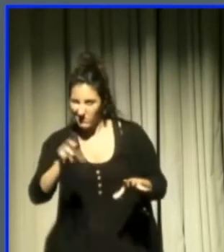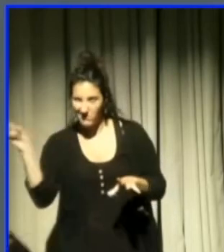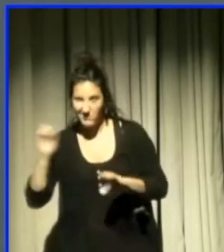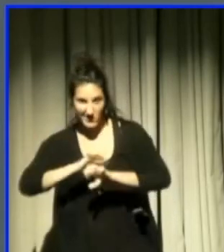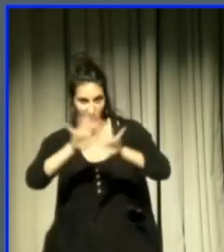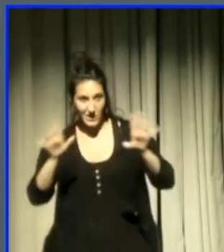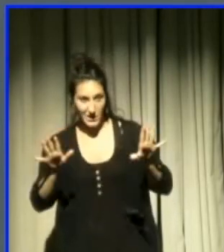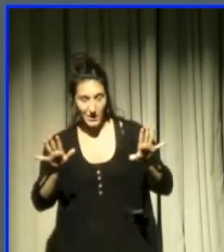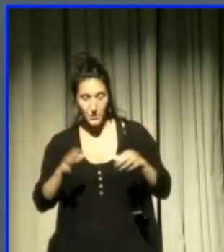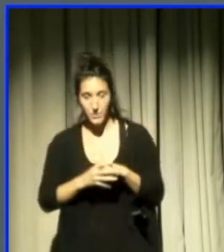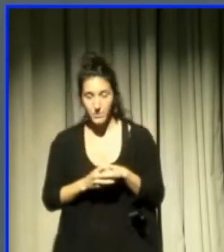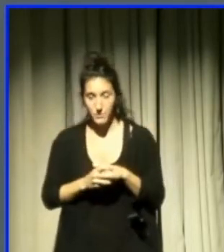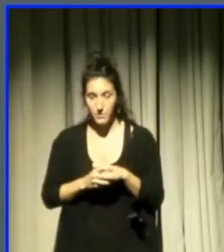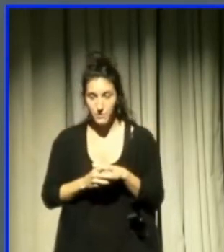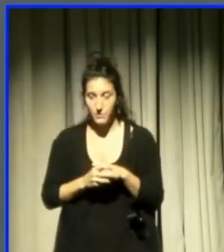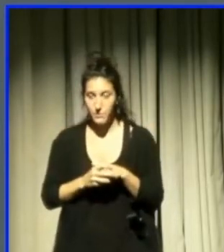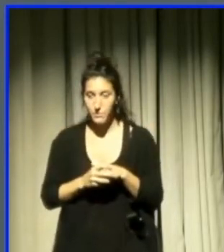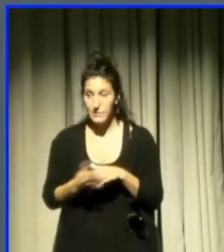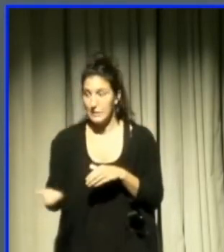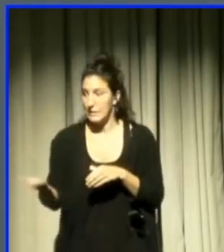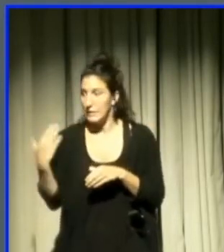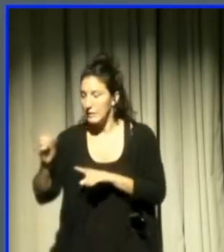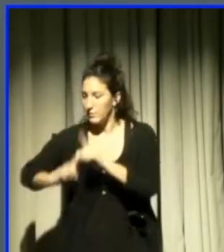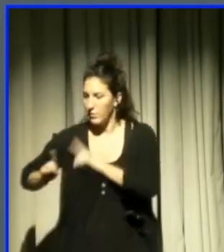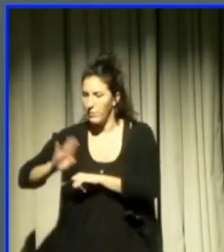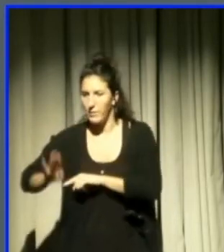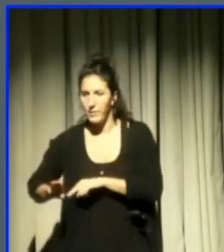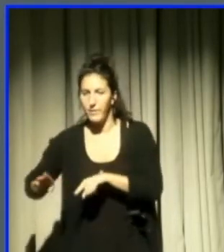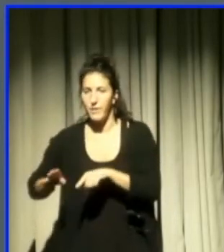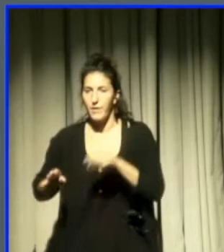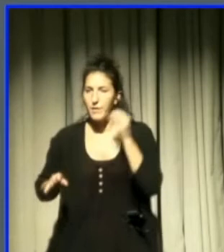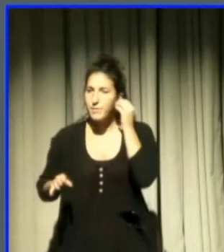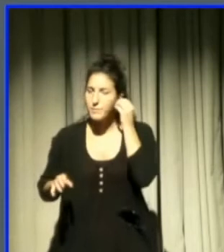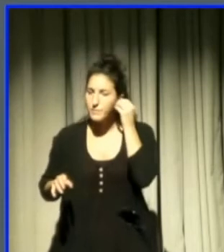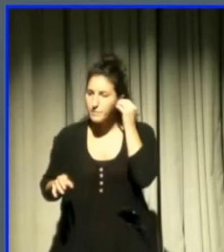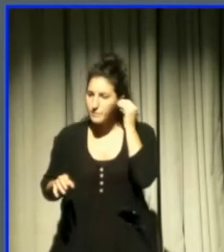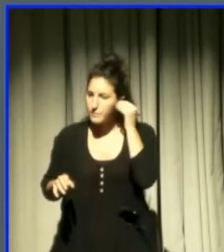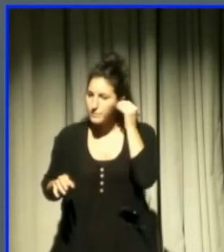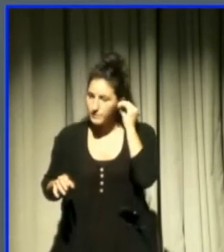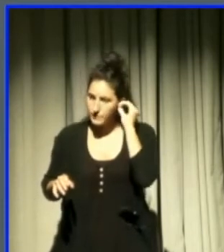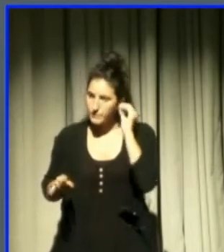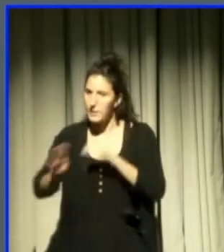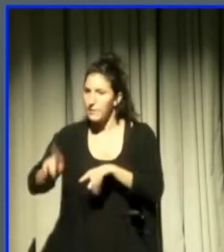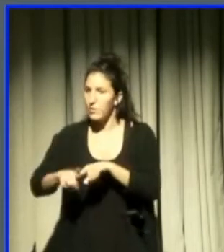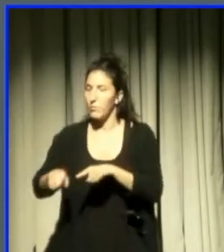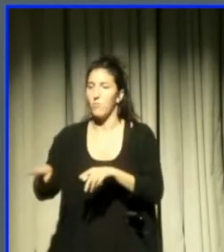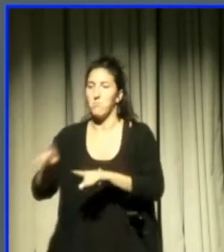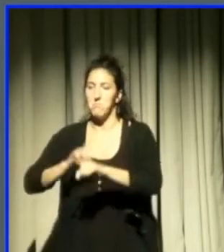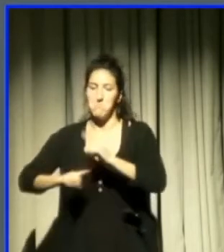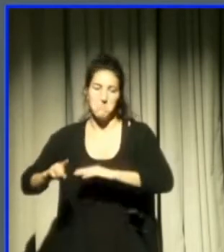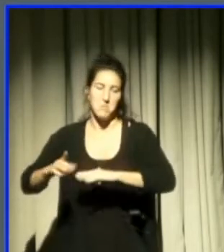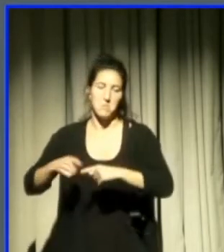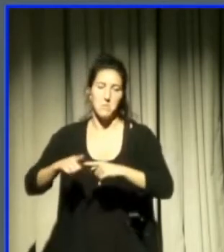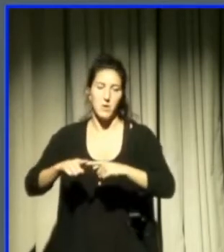before seemed like a very superficial, shallow, let's say, first world problem, now you see that there are